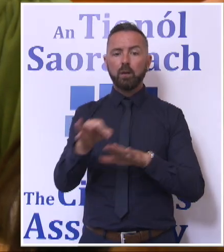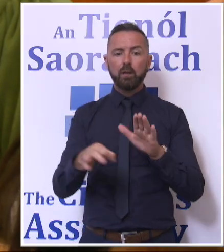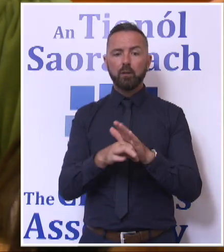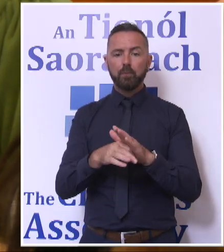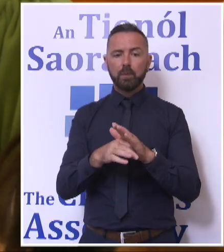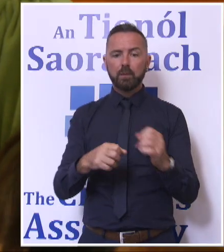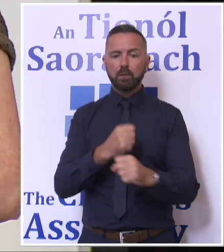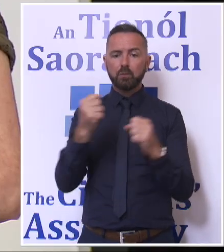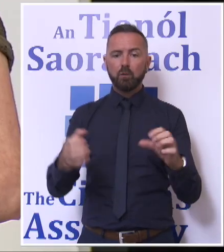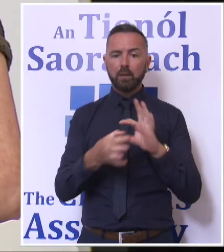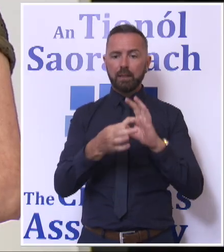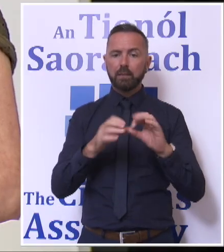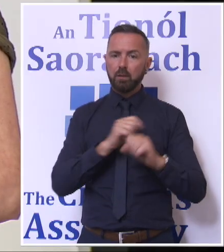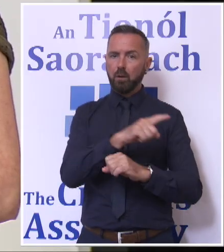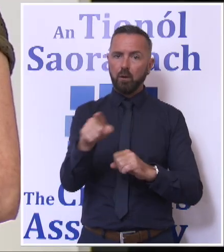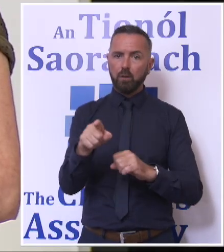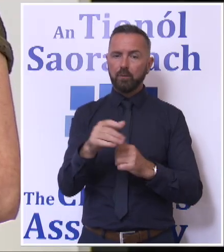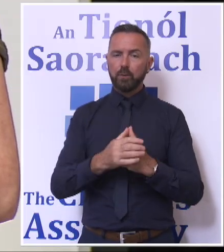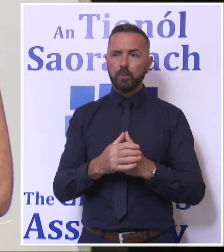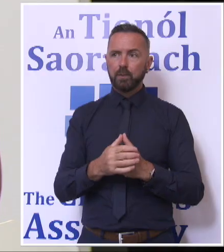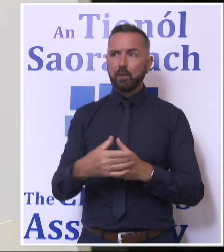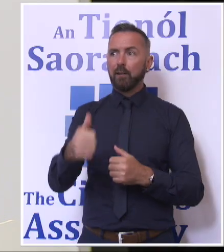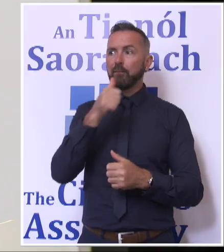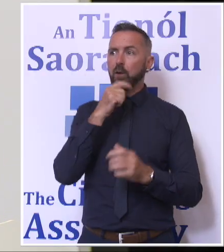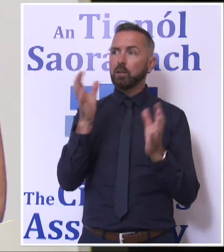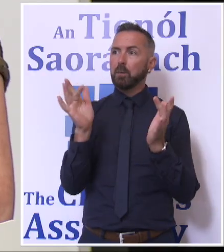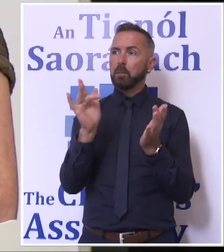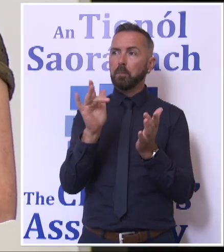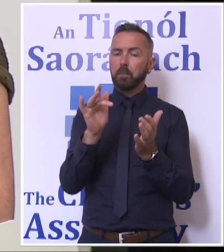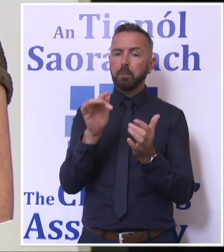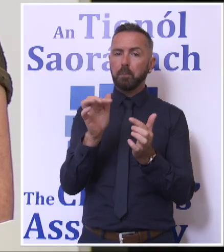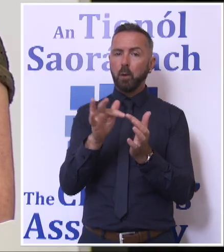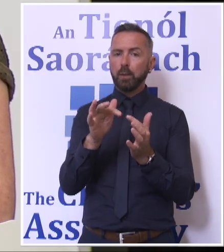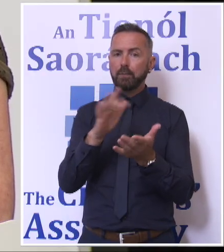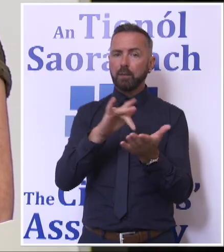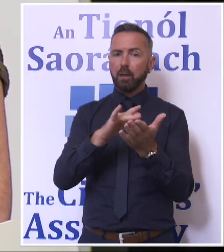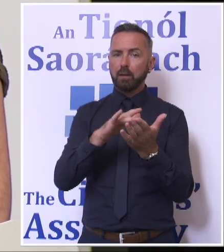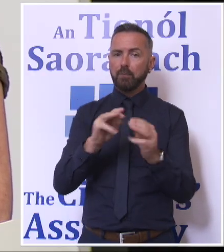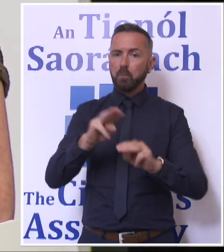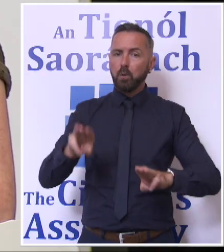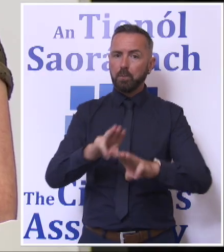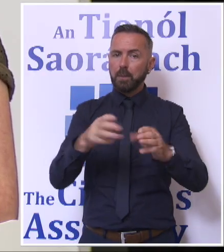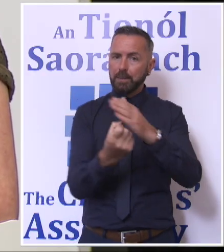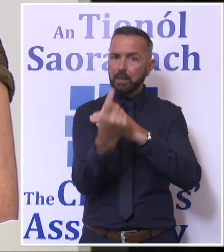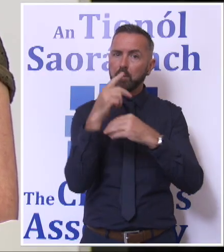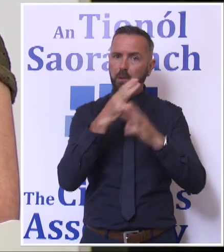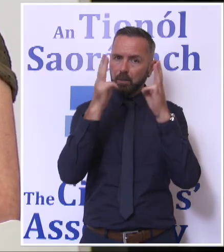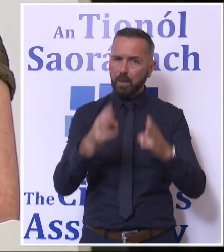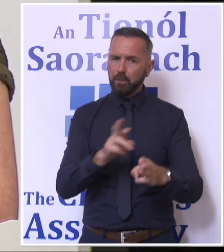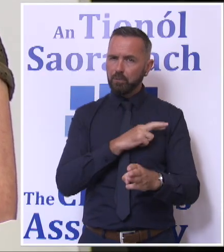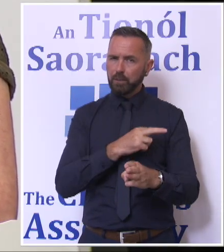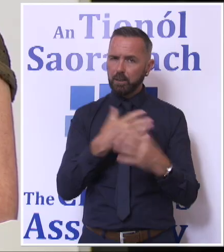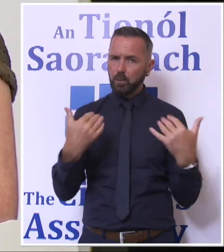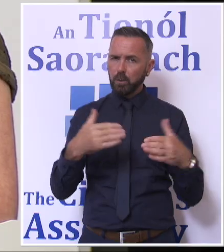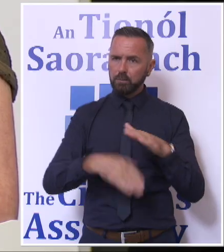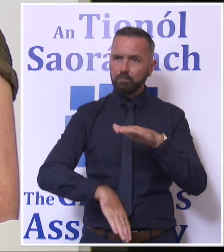all of you. We're the first point of contact for most issues that people have, but yet the powers that we have really